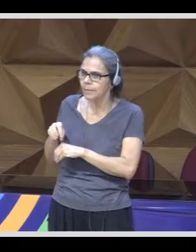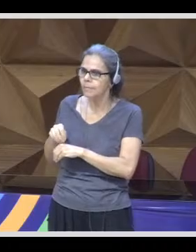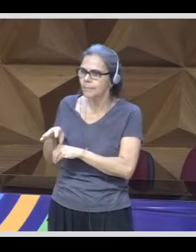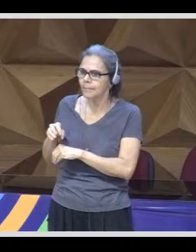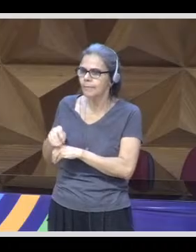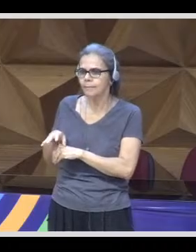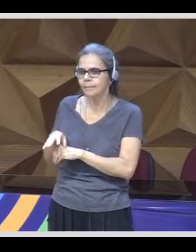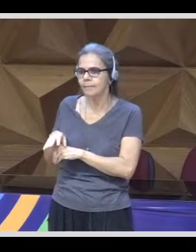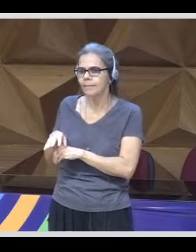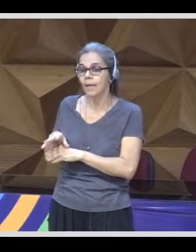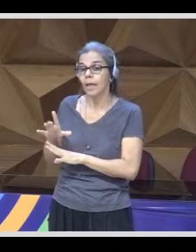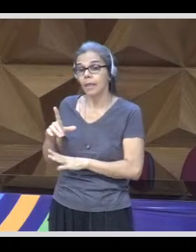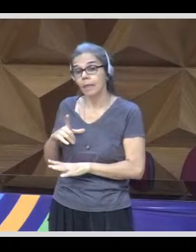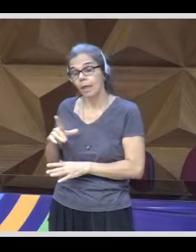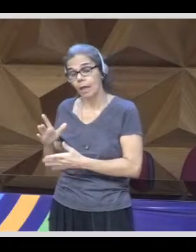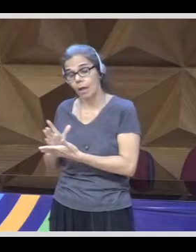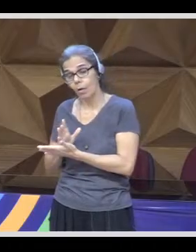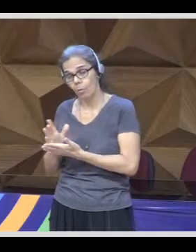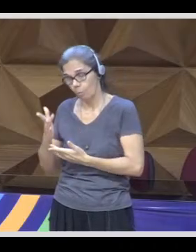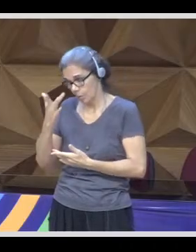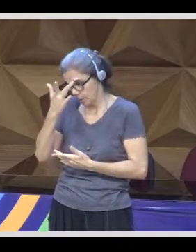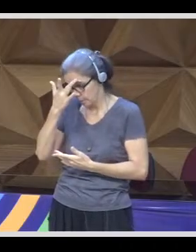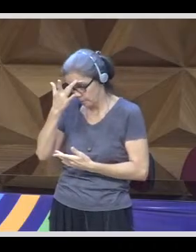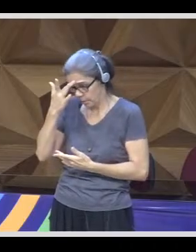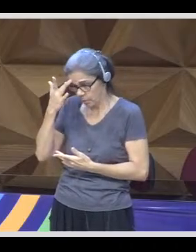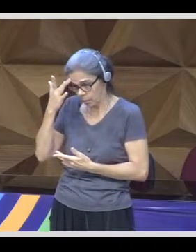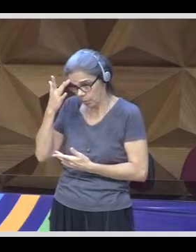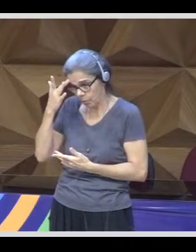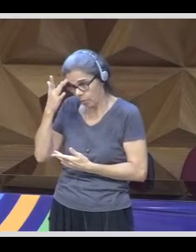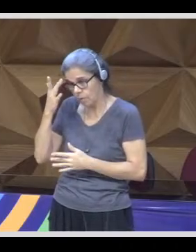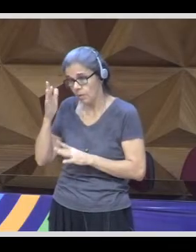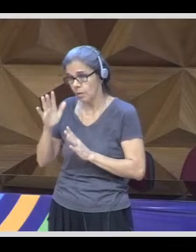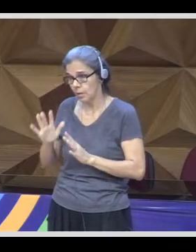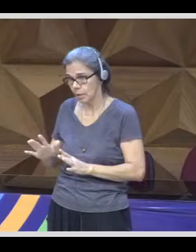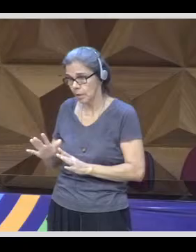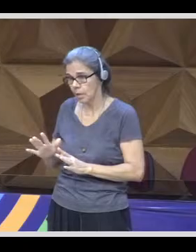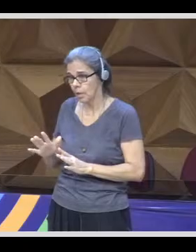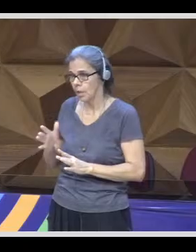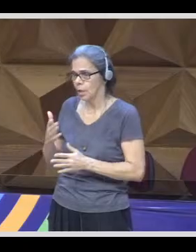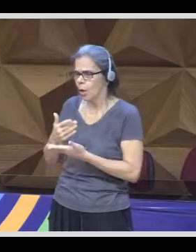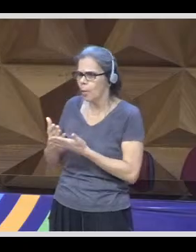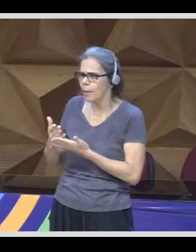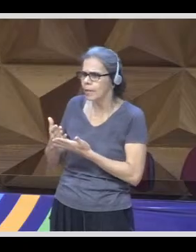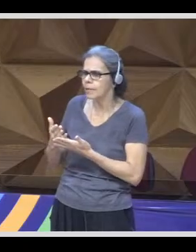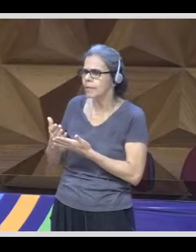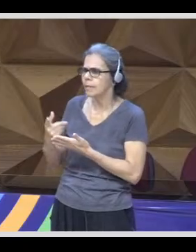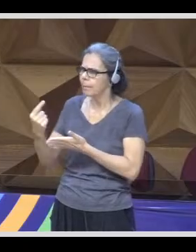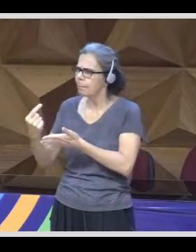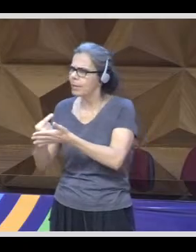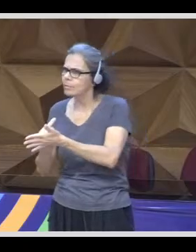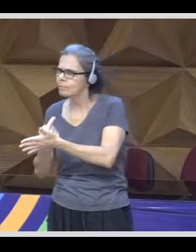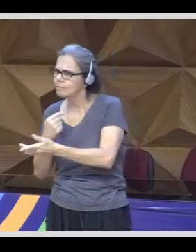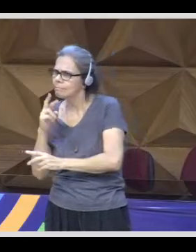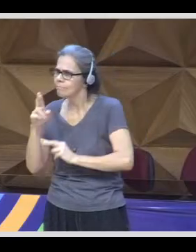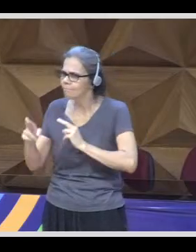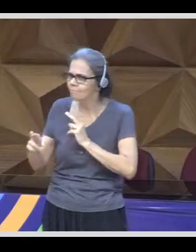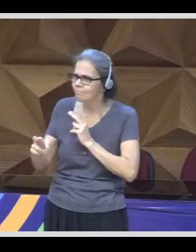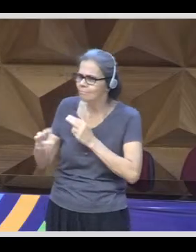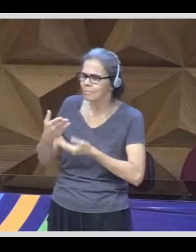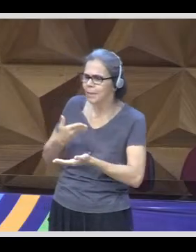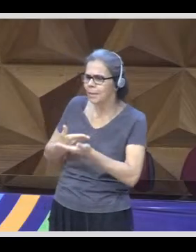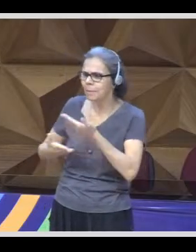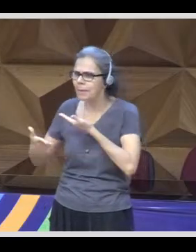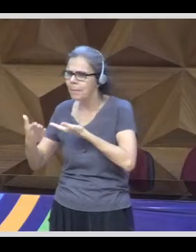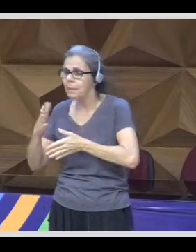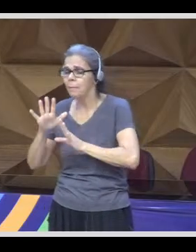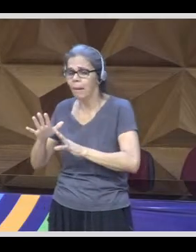to those and start talking to many different people. And then there are those that eventually respond and talk. So we see some structure in a